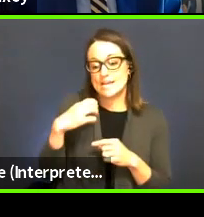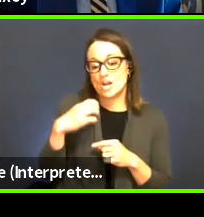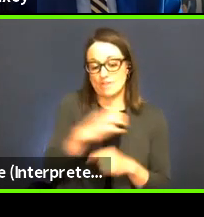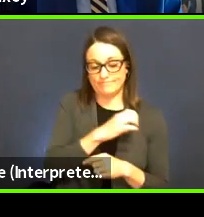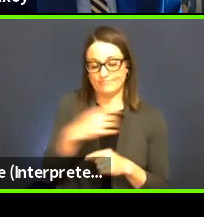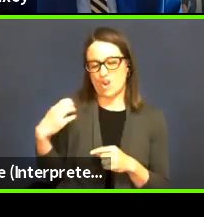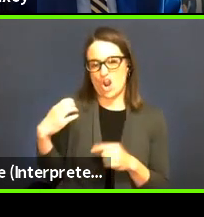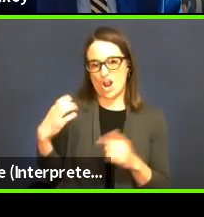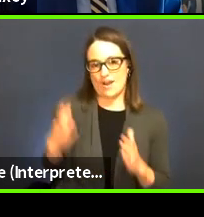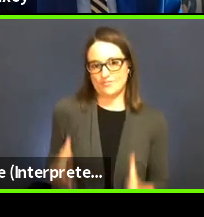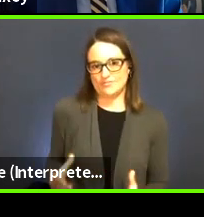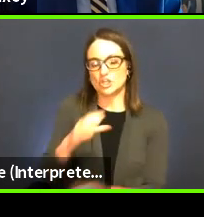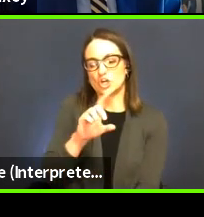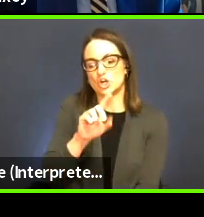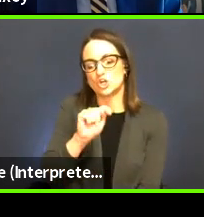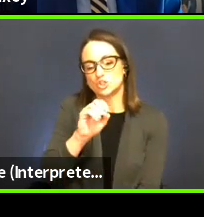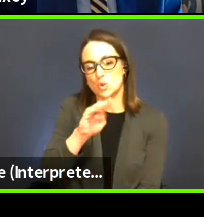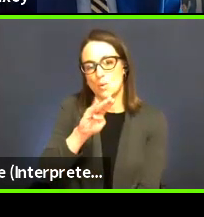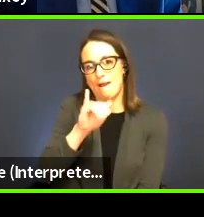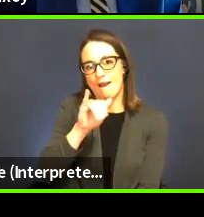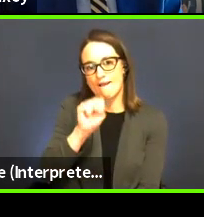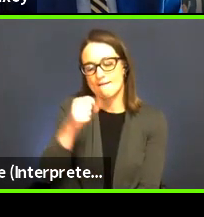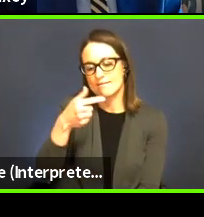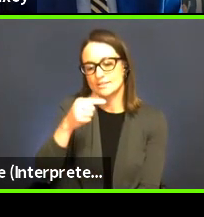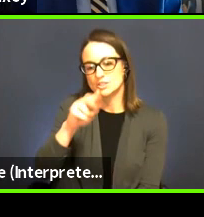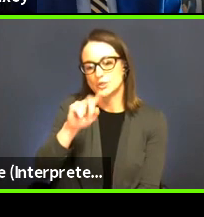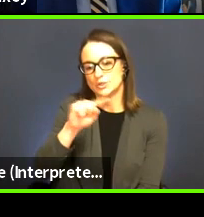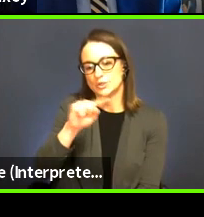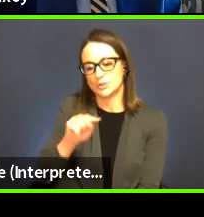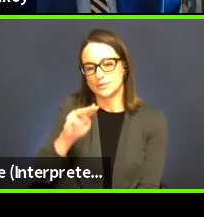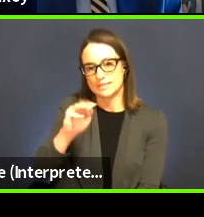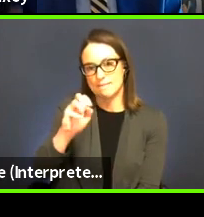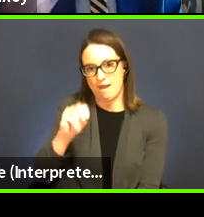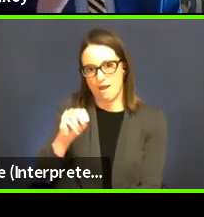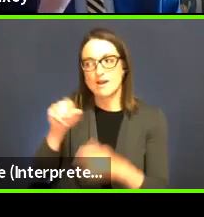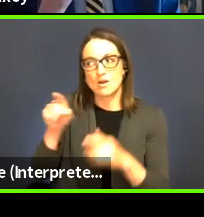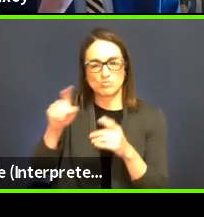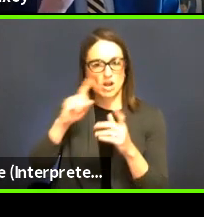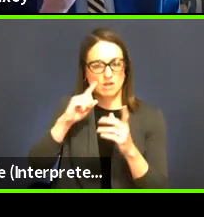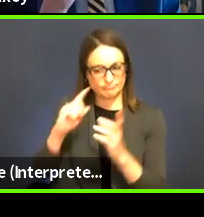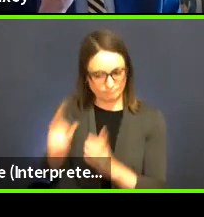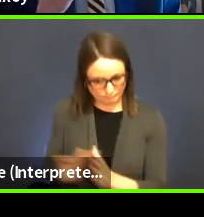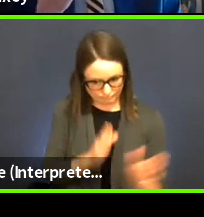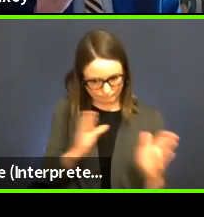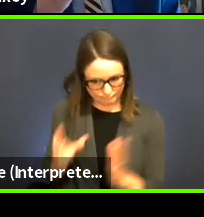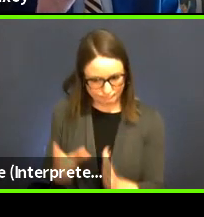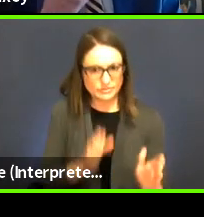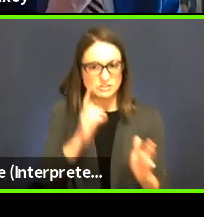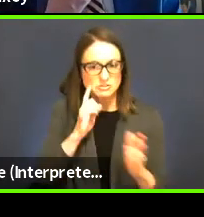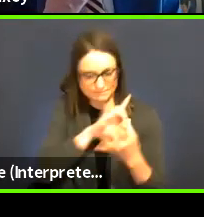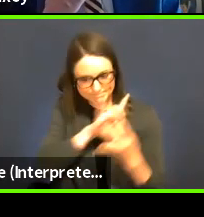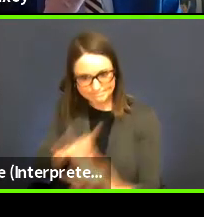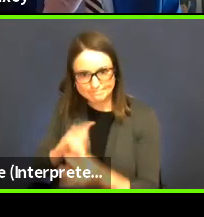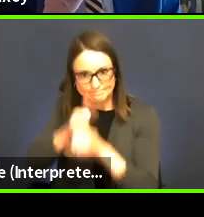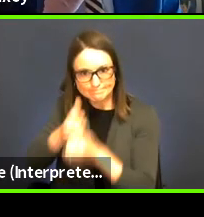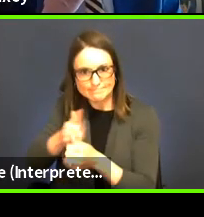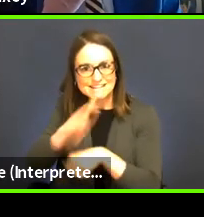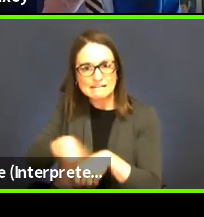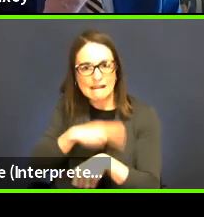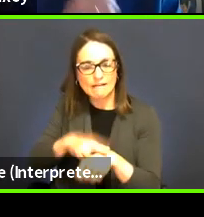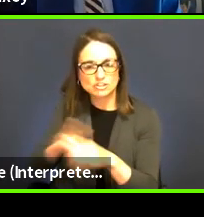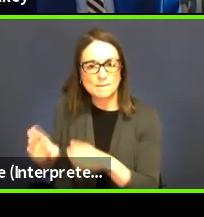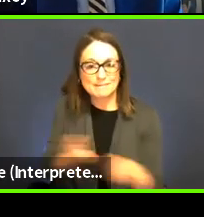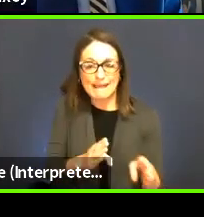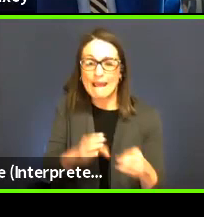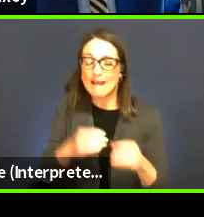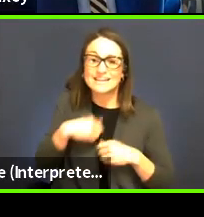recommendations and other ideas into an action plan. And this isn't one-time work. It's going to require an ongoing commitment and hard work